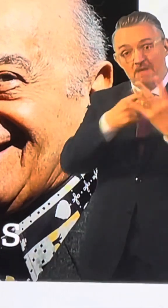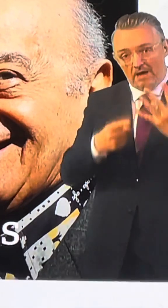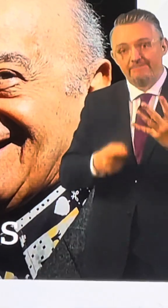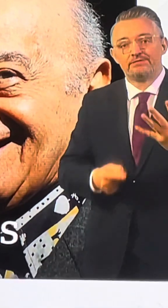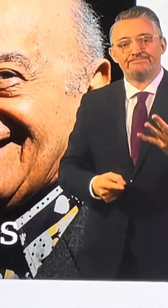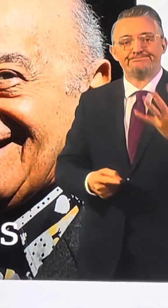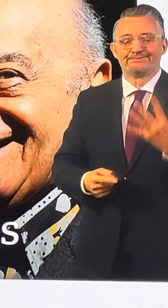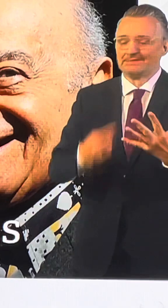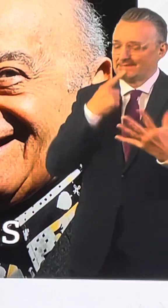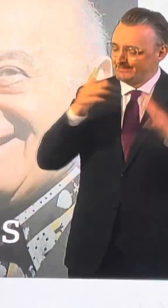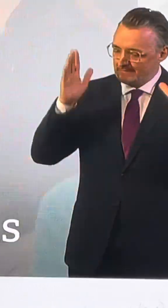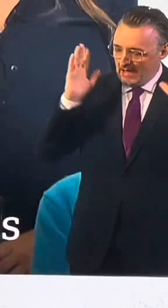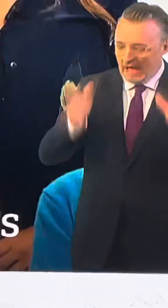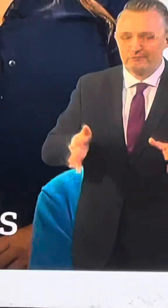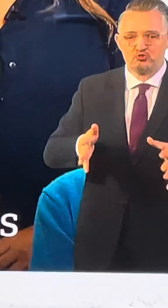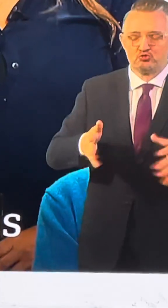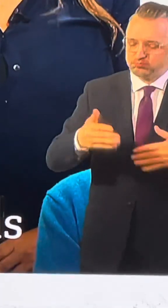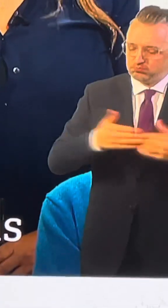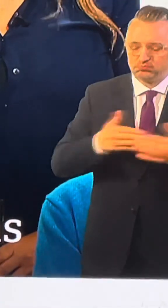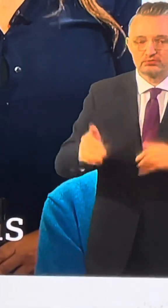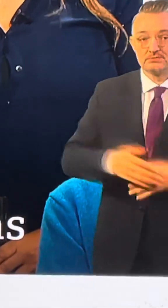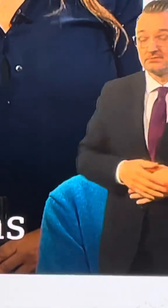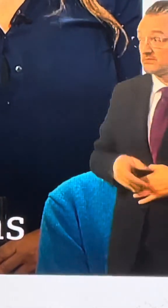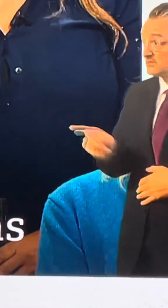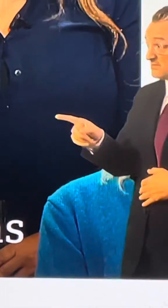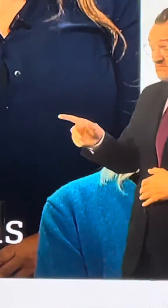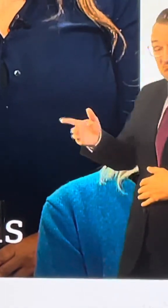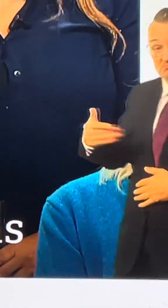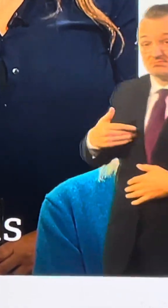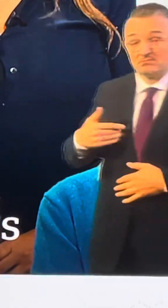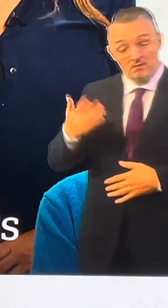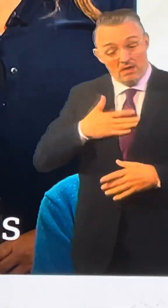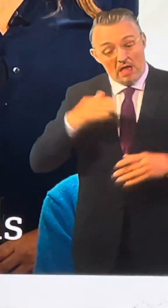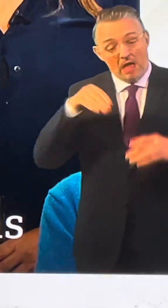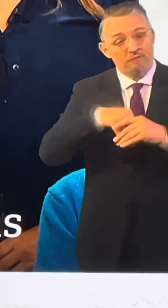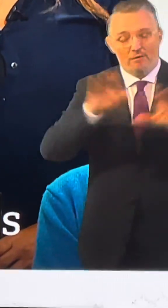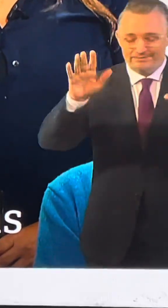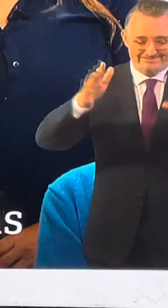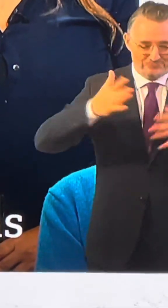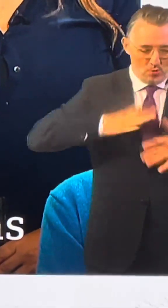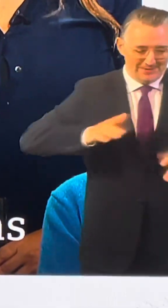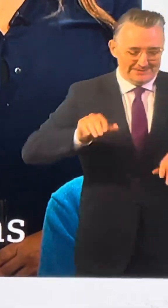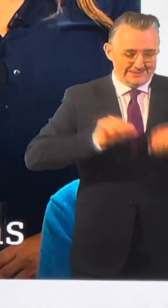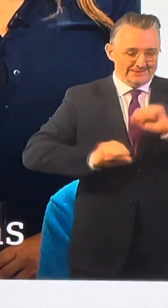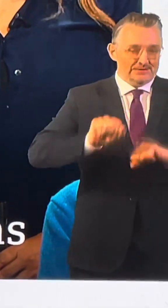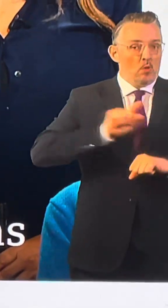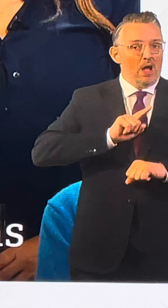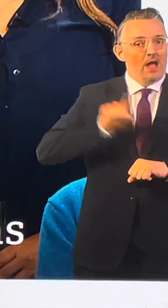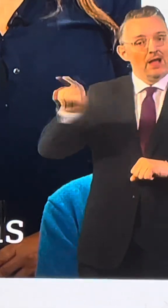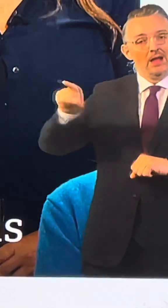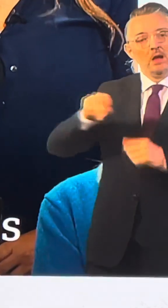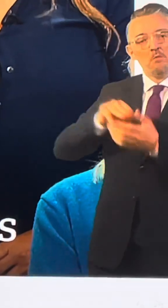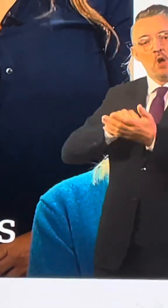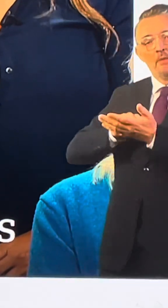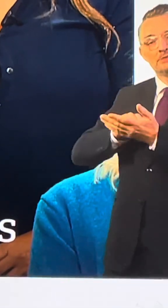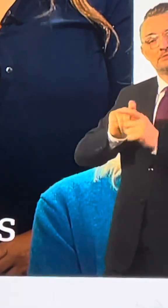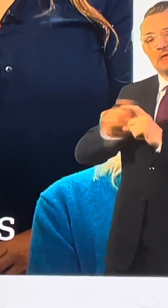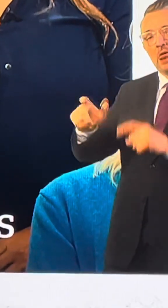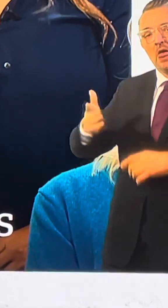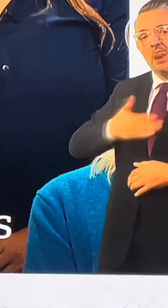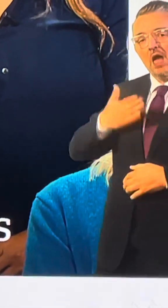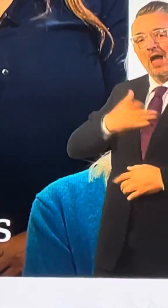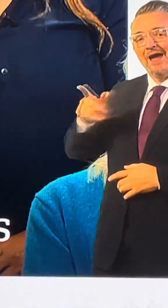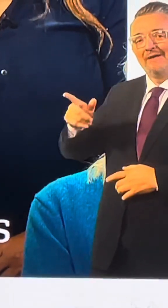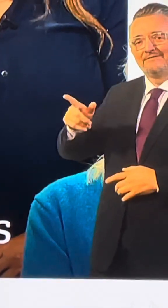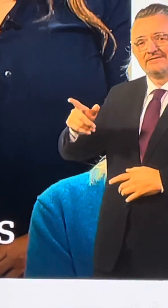and call for justice. Initially, I didn't want to be involved because Mohammed was still alive, and as ridiculous as that may sound